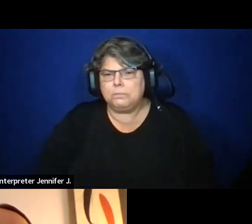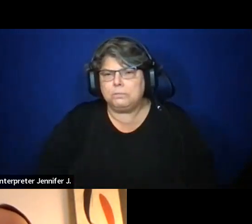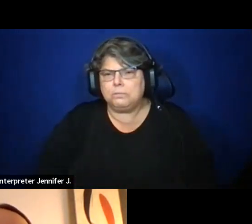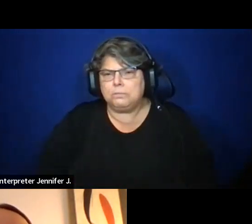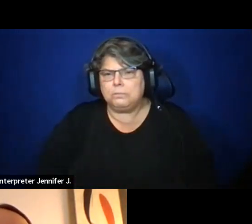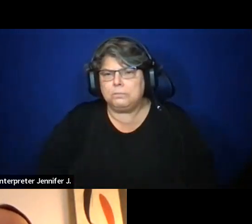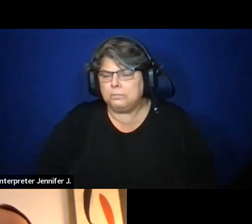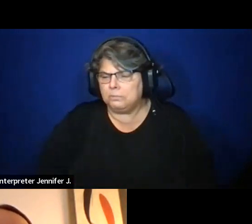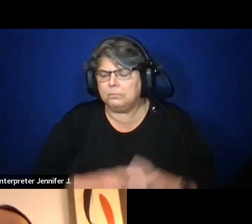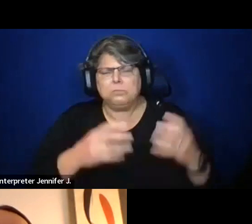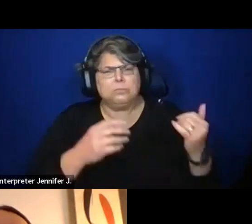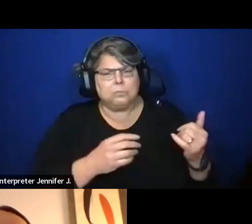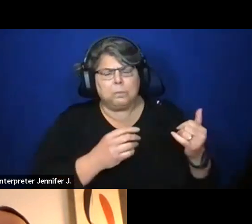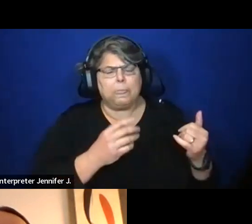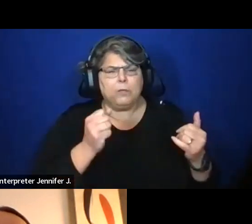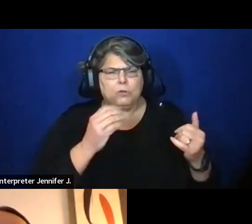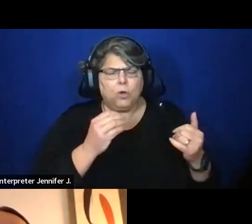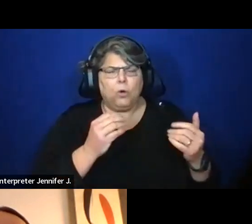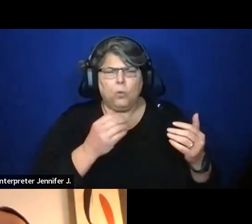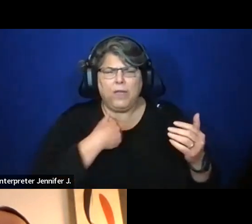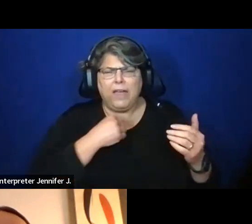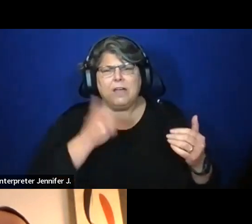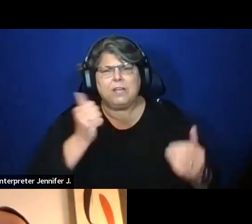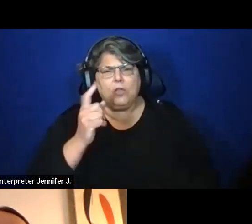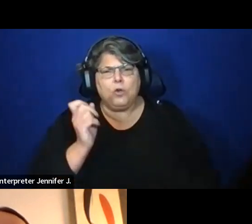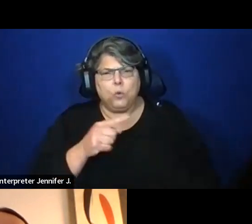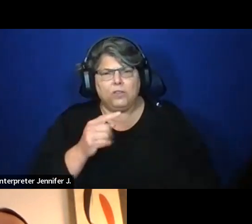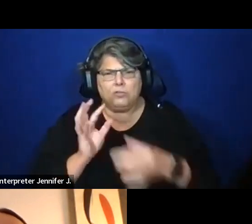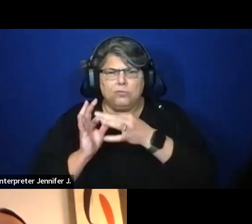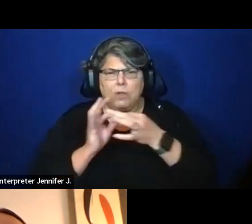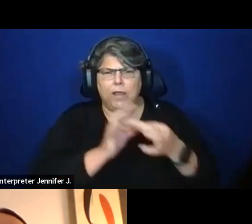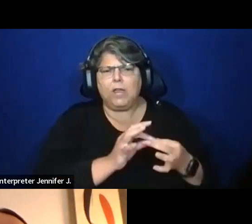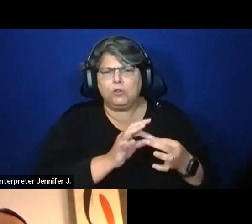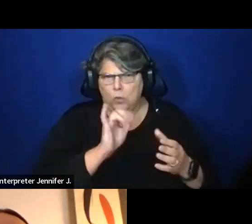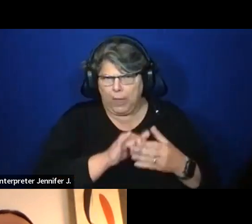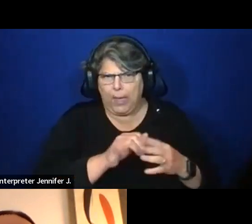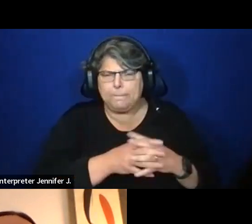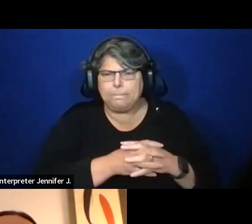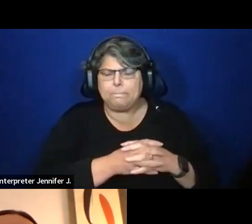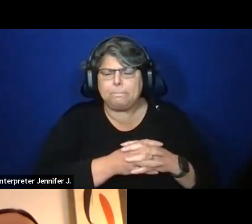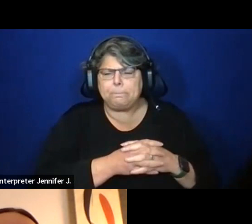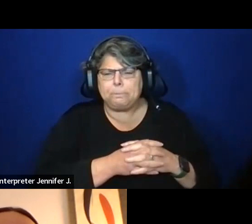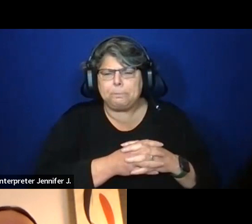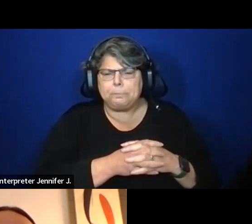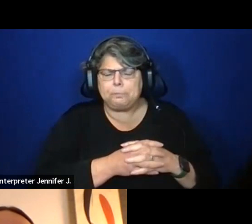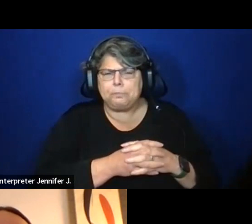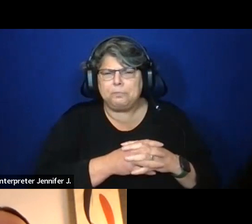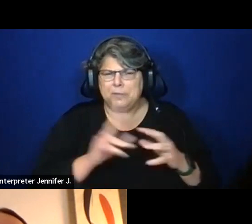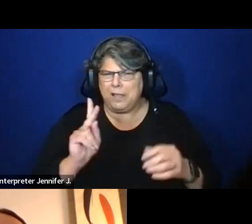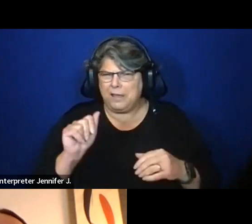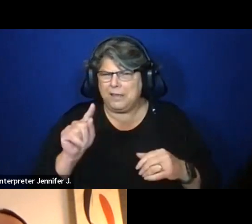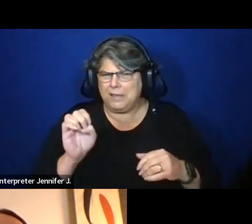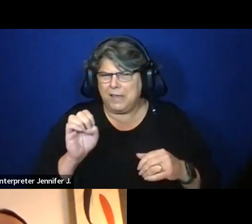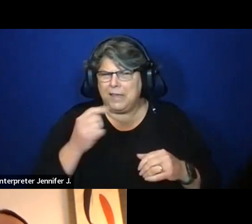Well, if we could take a step back here and just, we have another question that kind of relates to this, and that is, as Kate noted